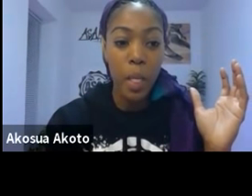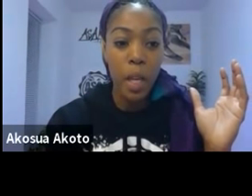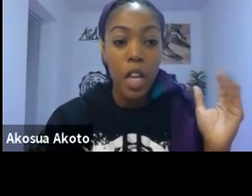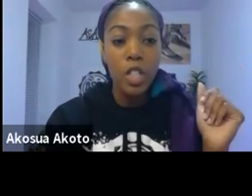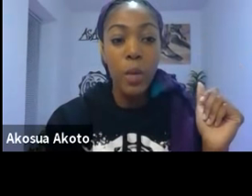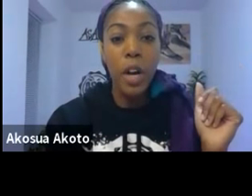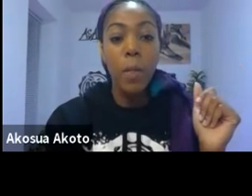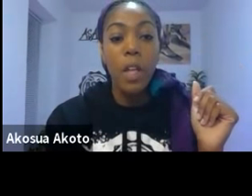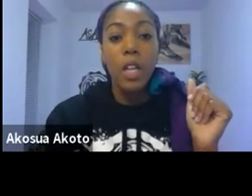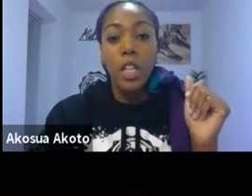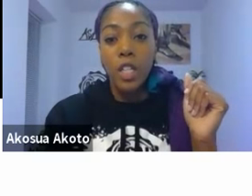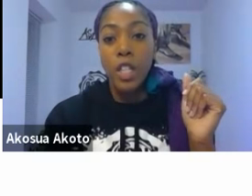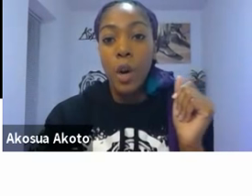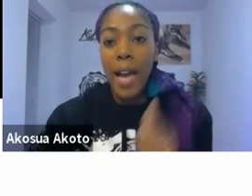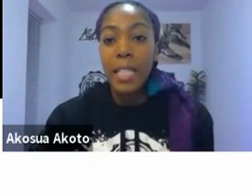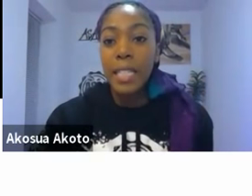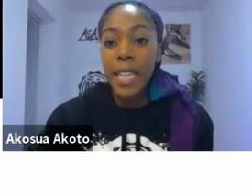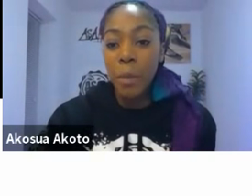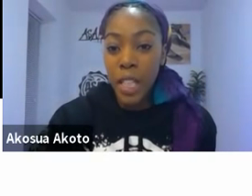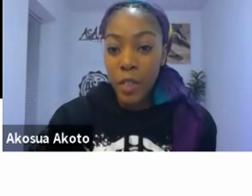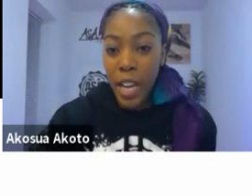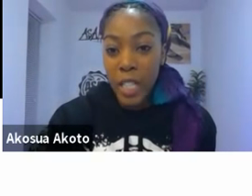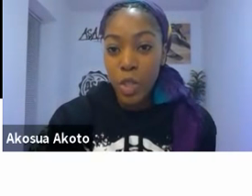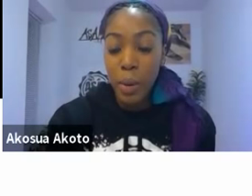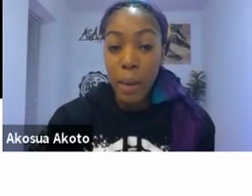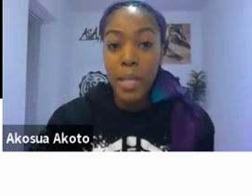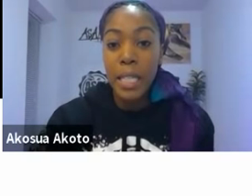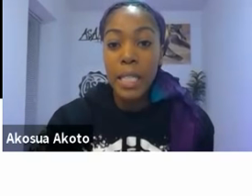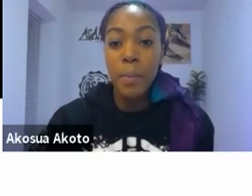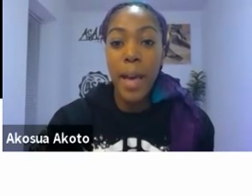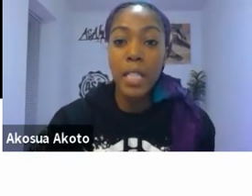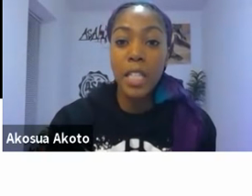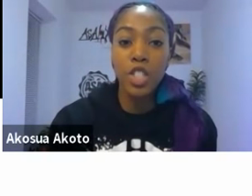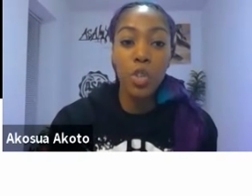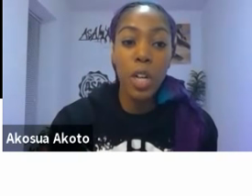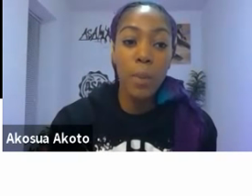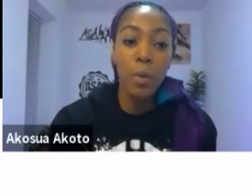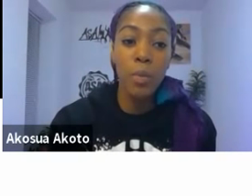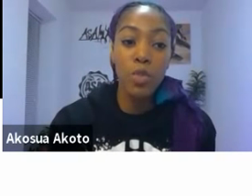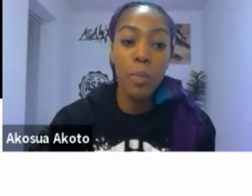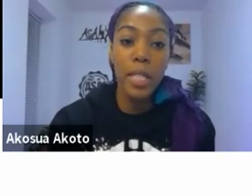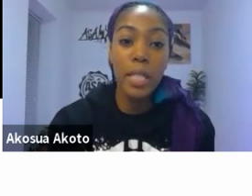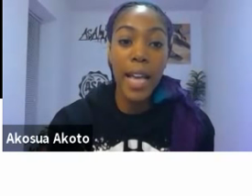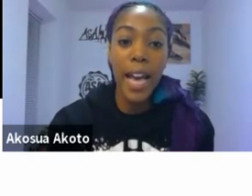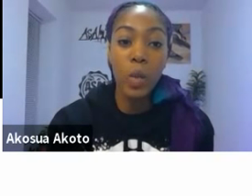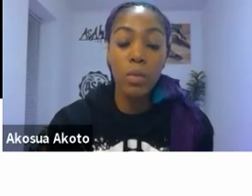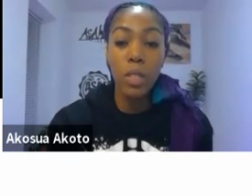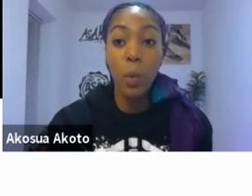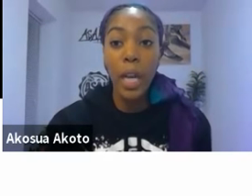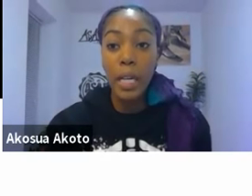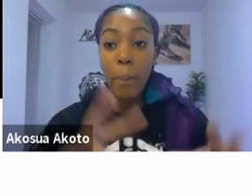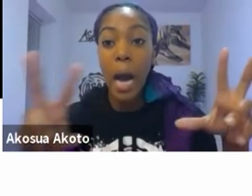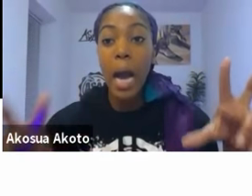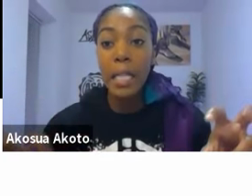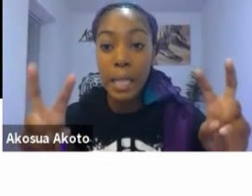right? So here we go. So as I said, I'm gonna give you guys what you probably expect and show you a couple movements that